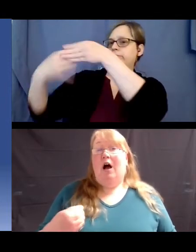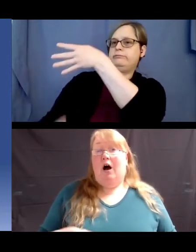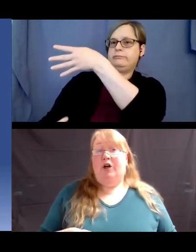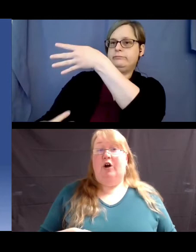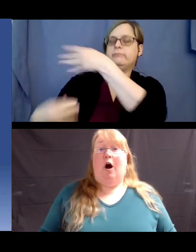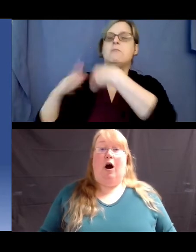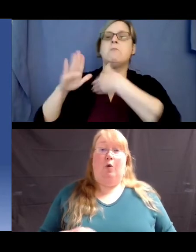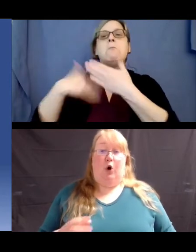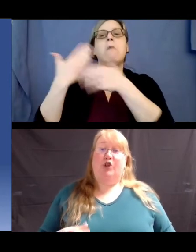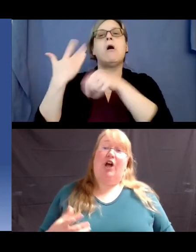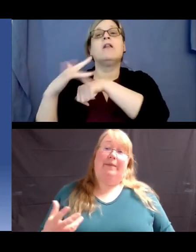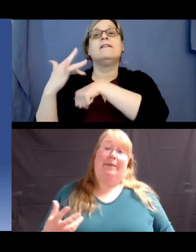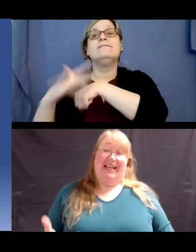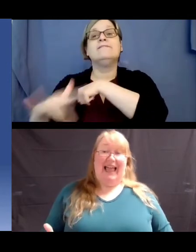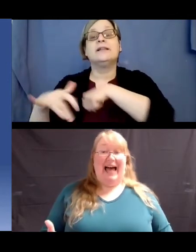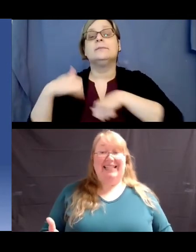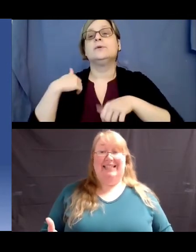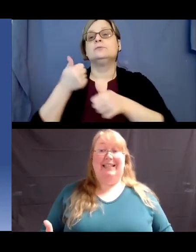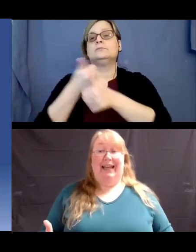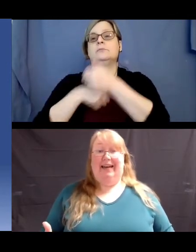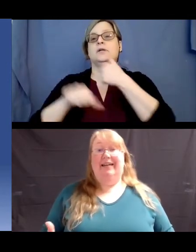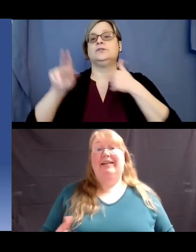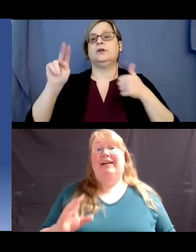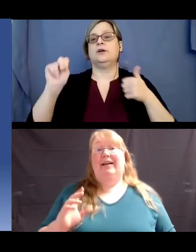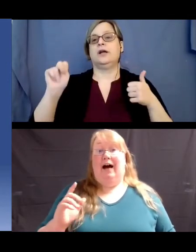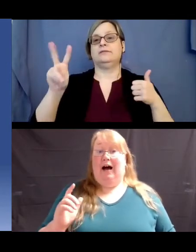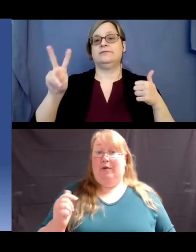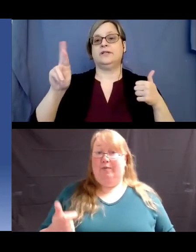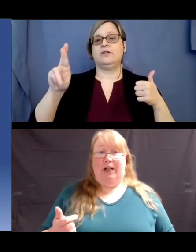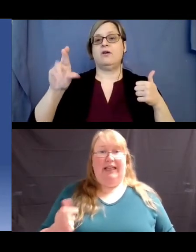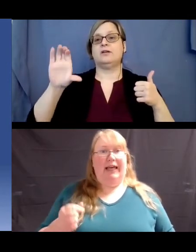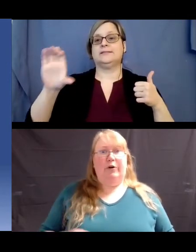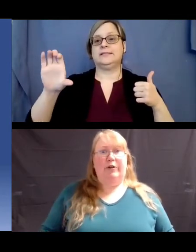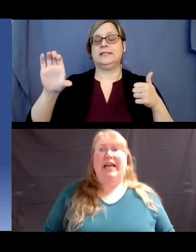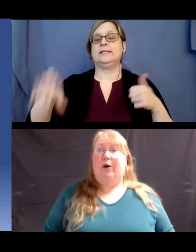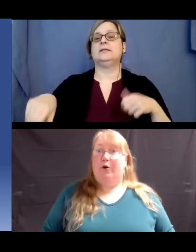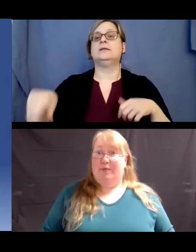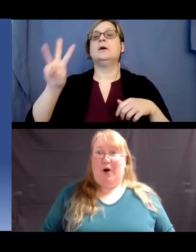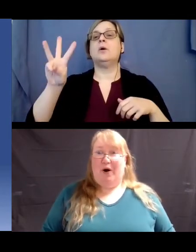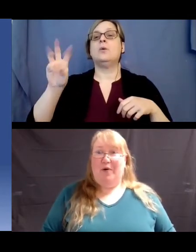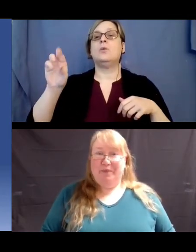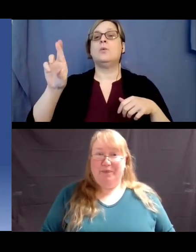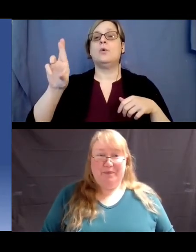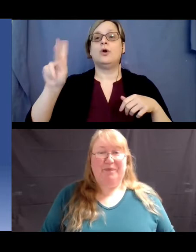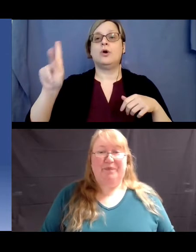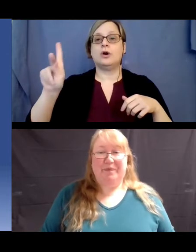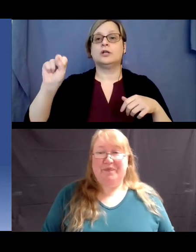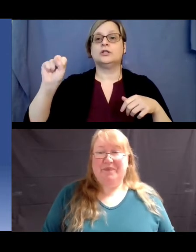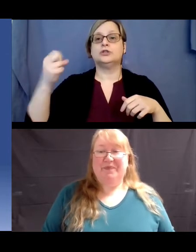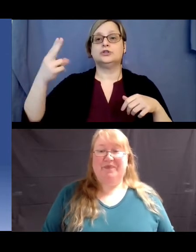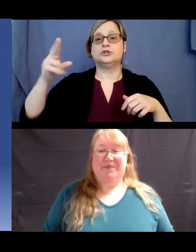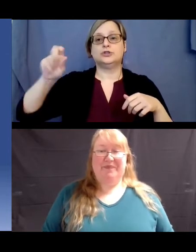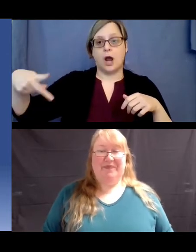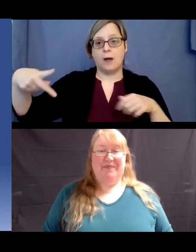webpage under our workshops and classes link, probably later today or tomorrow.